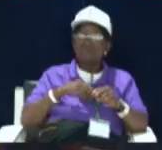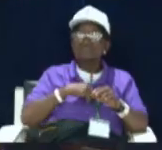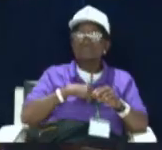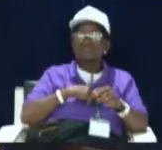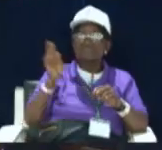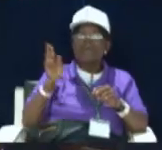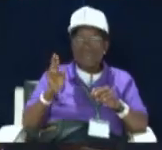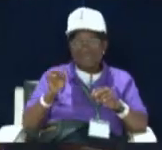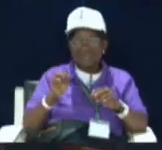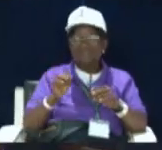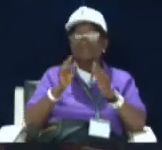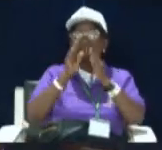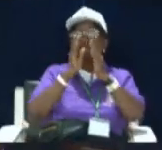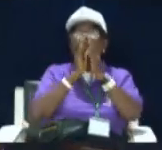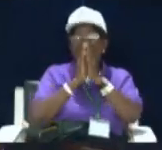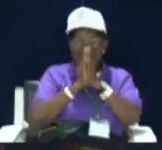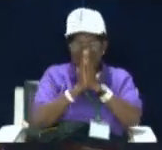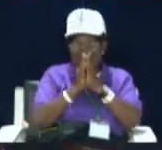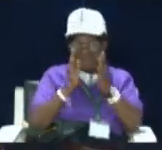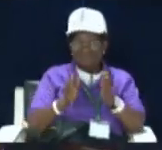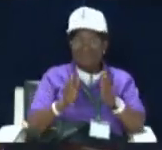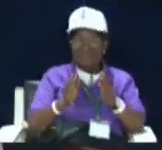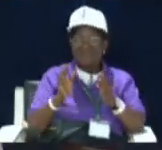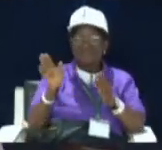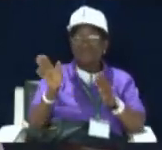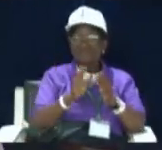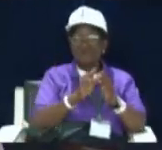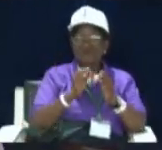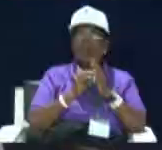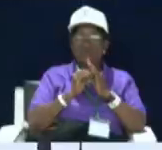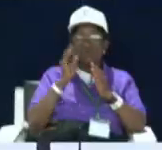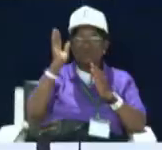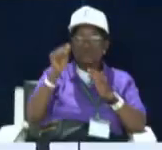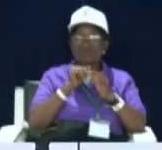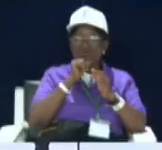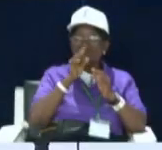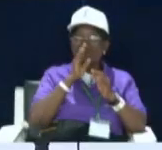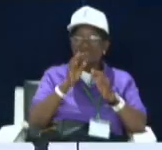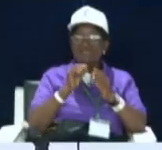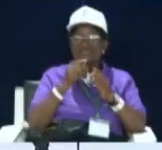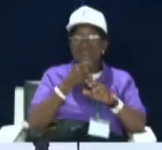ṣe ẹ o pari ẹ sọdọ jesu